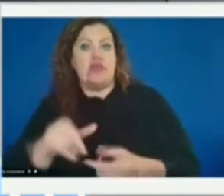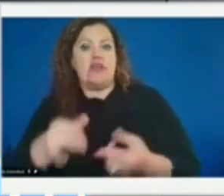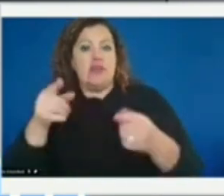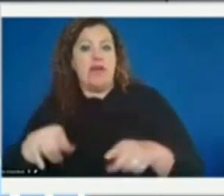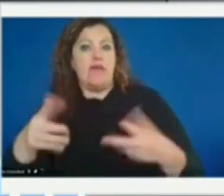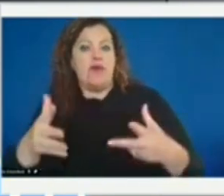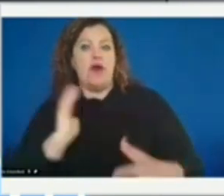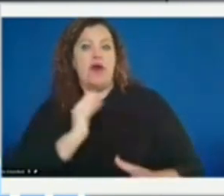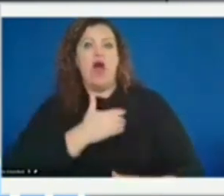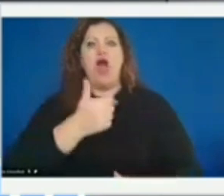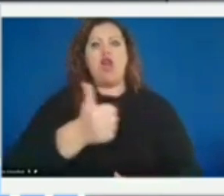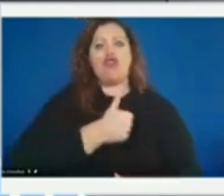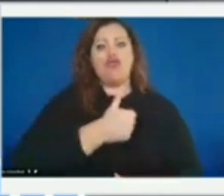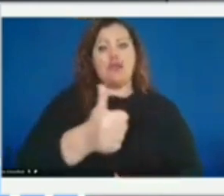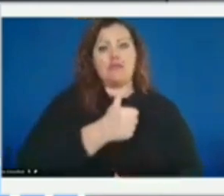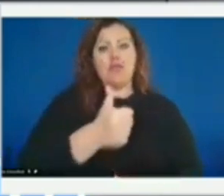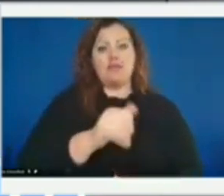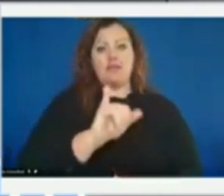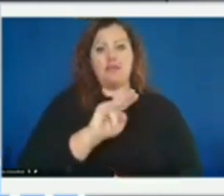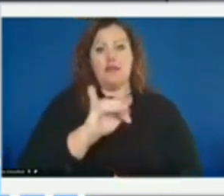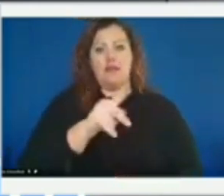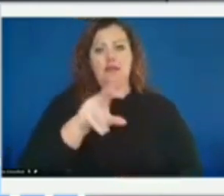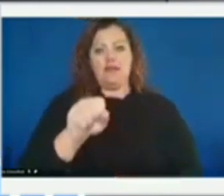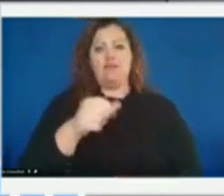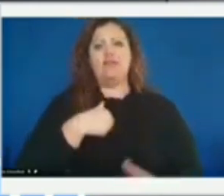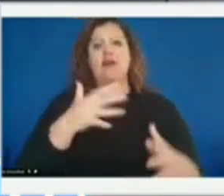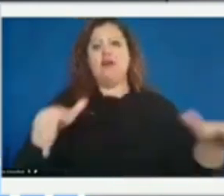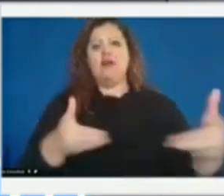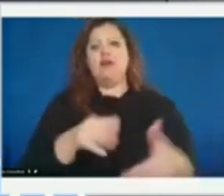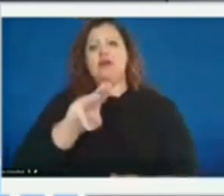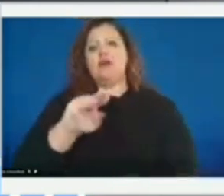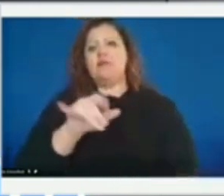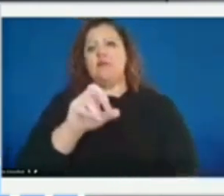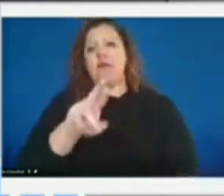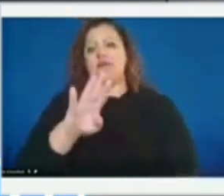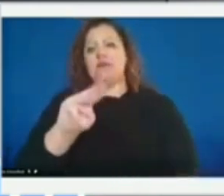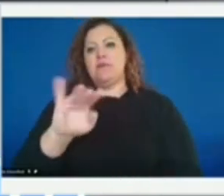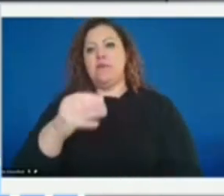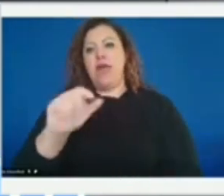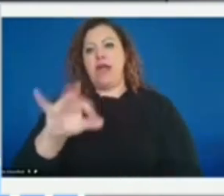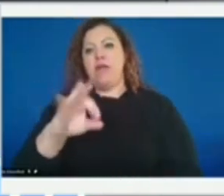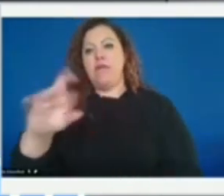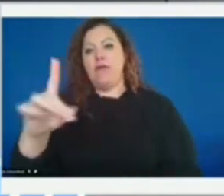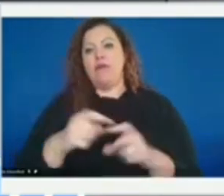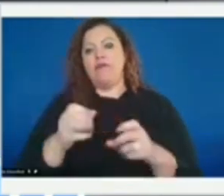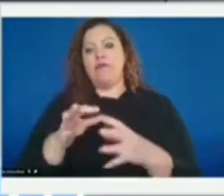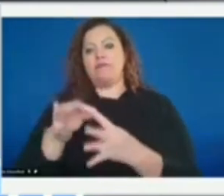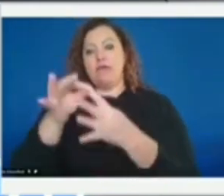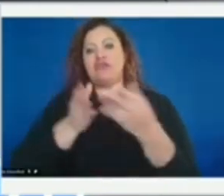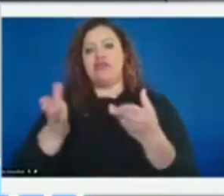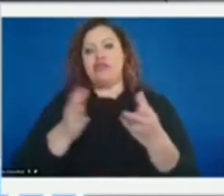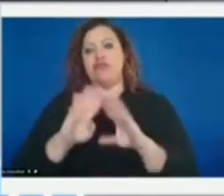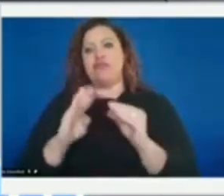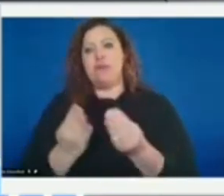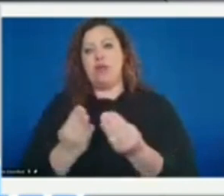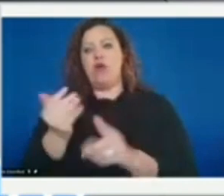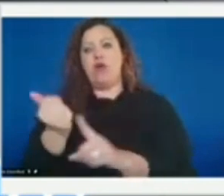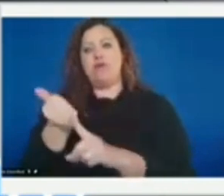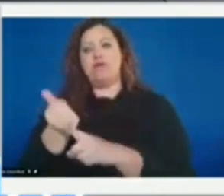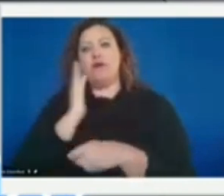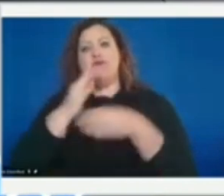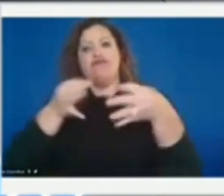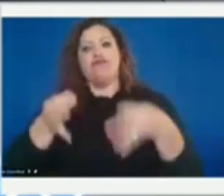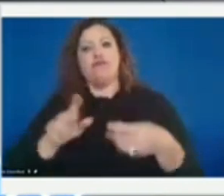transportation initiatives, I'd like to introduce Major Michael Ford from the Special Services Bureau, who will give you details on